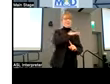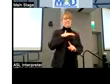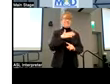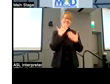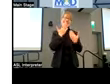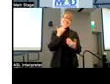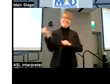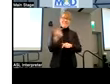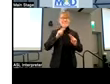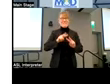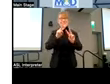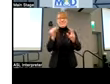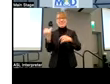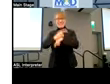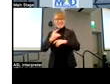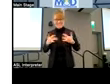Look forward to today's event.